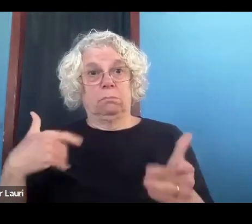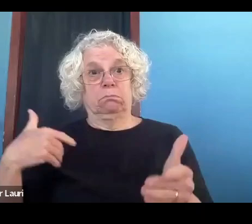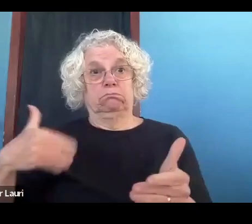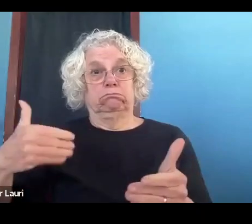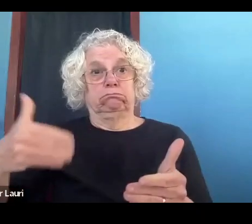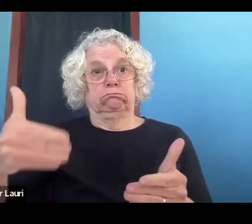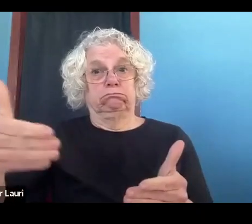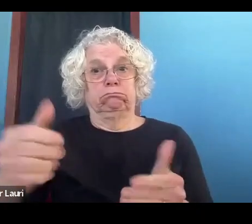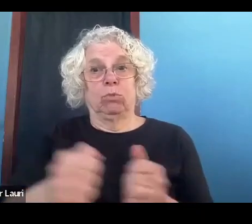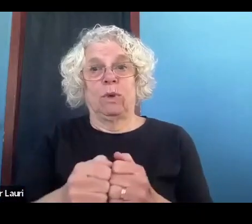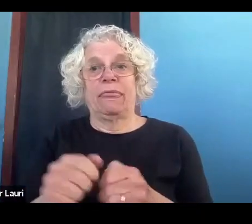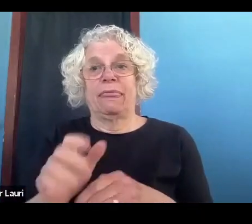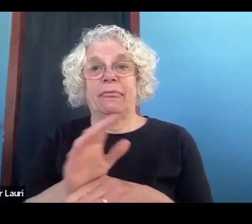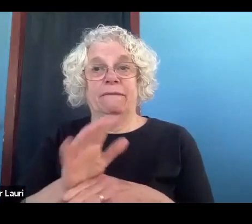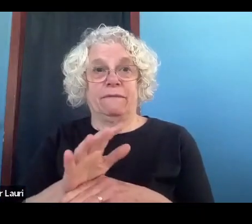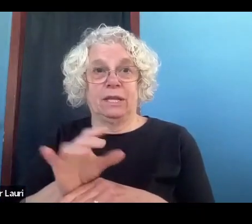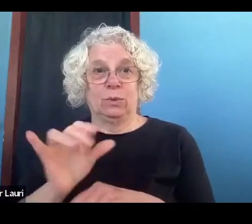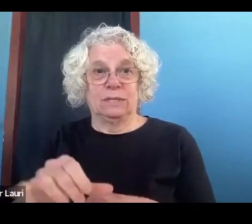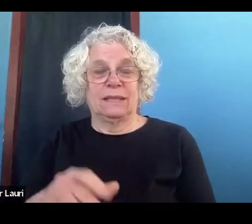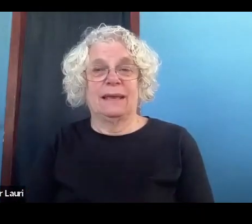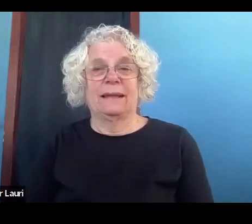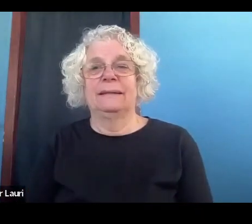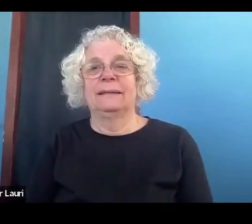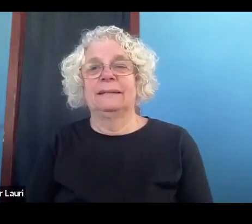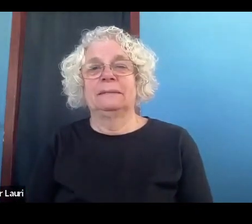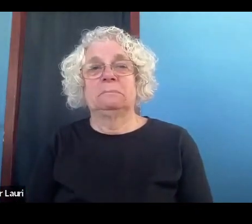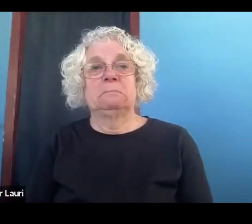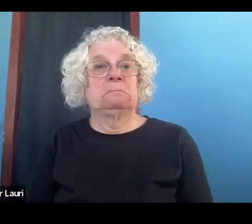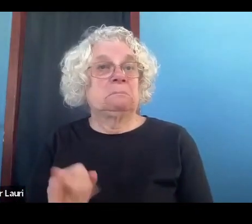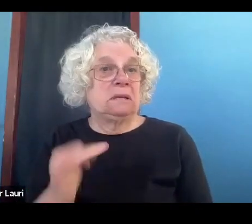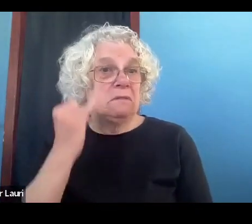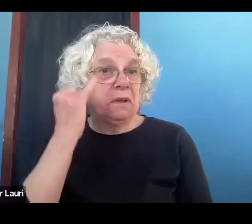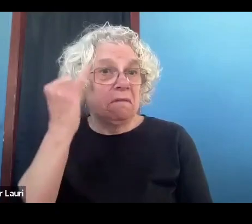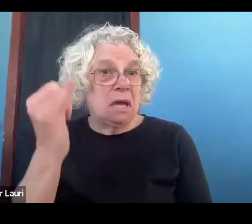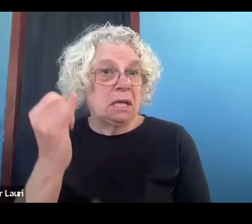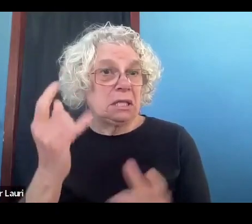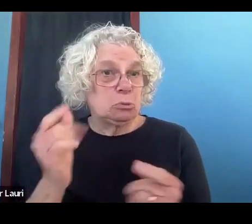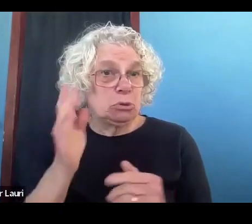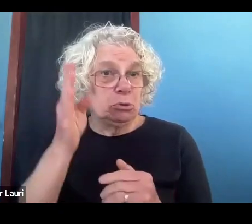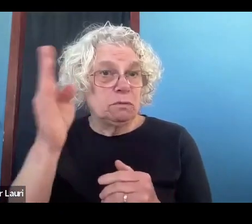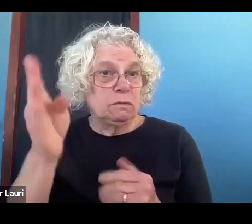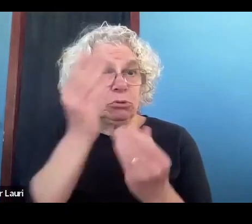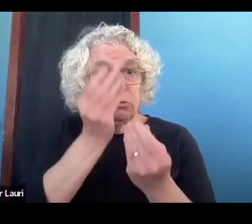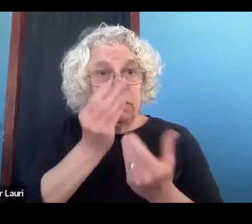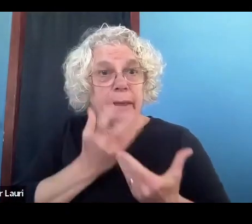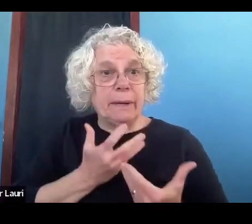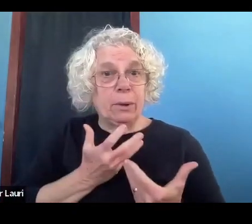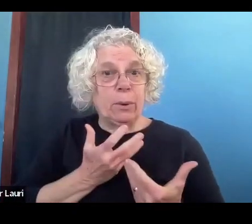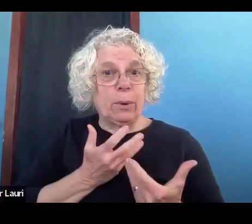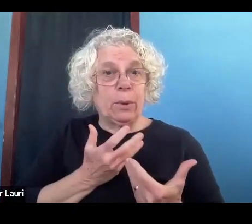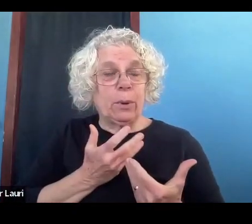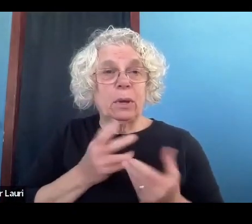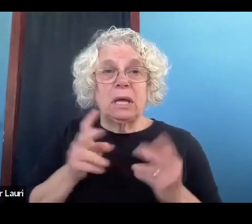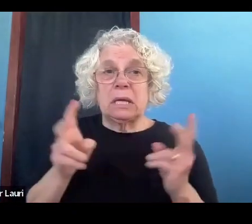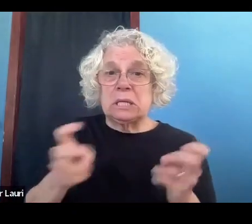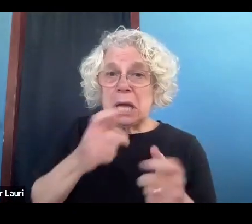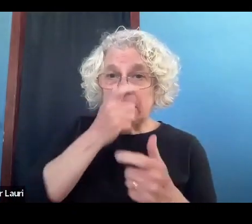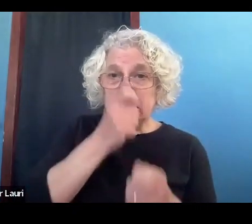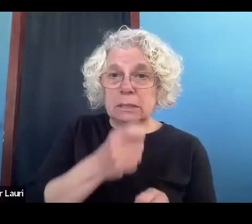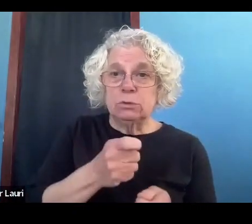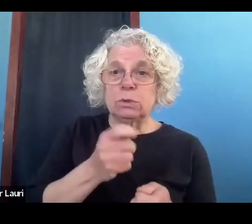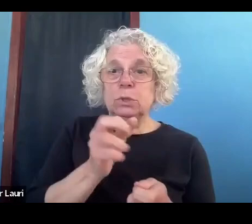our videos. We're always looking for suggestions for future webinars. So if you have any topics